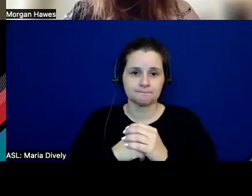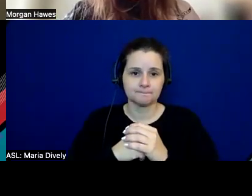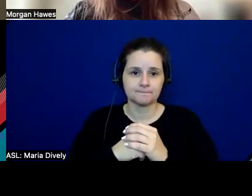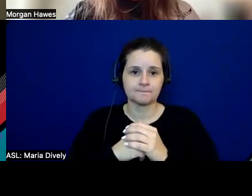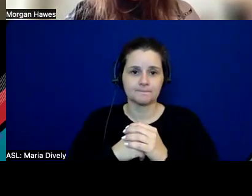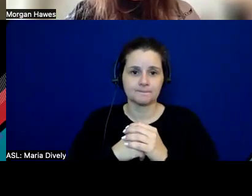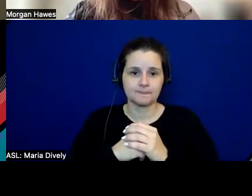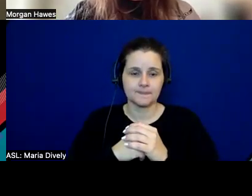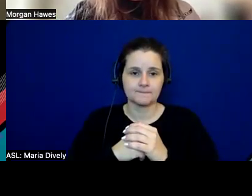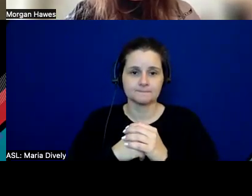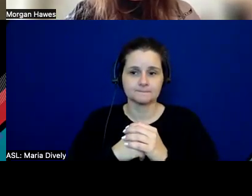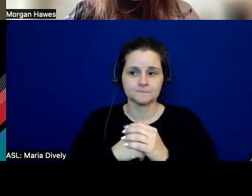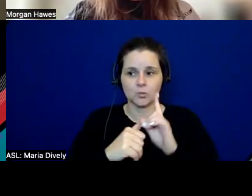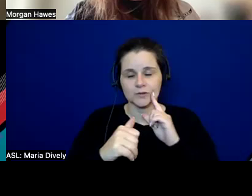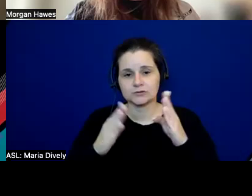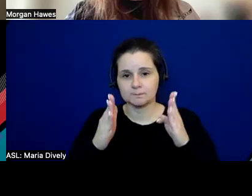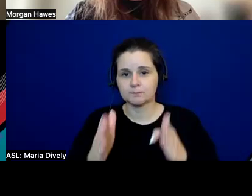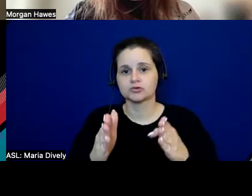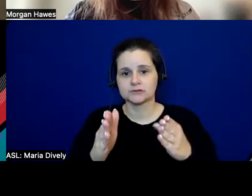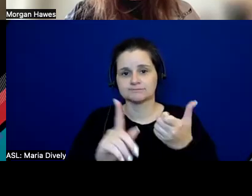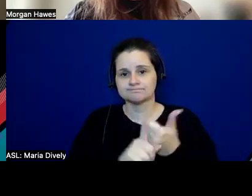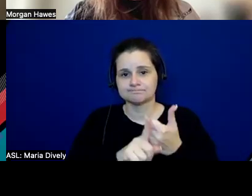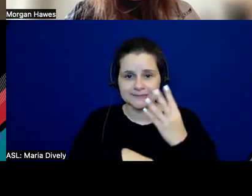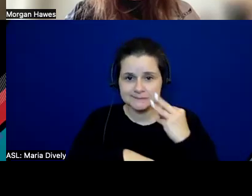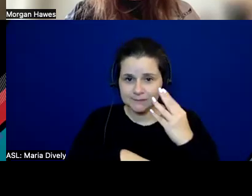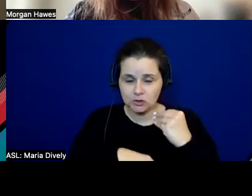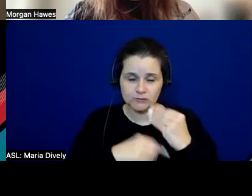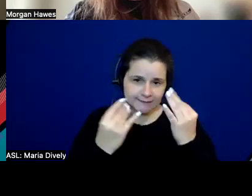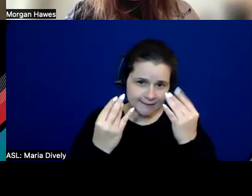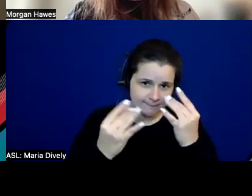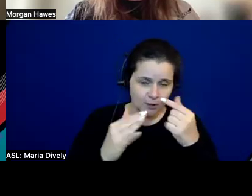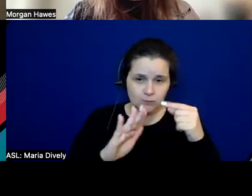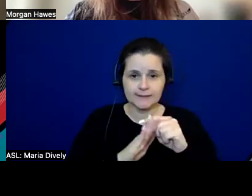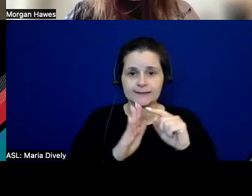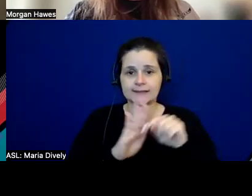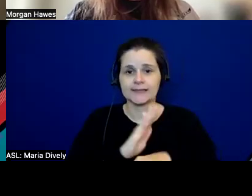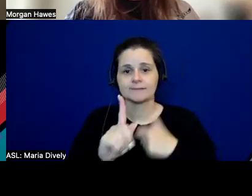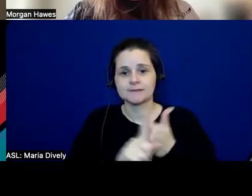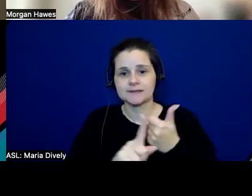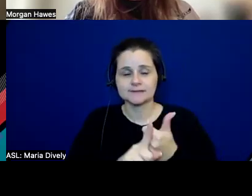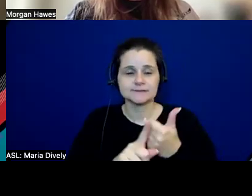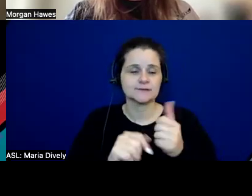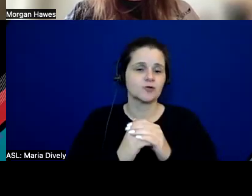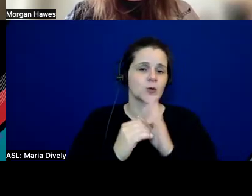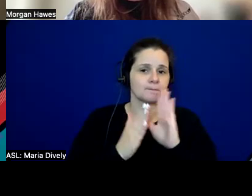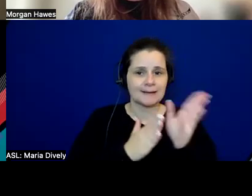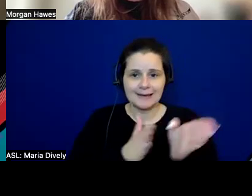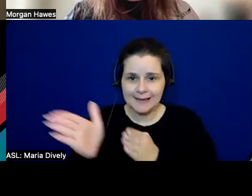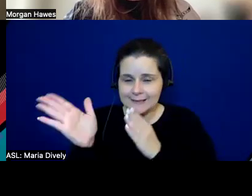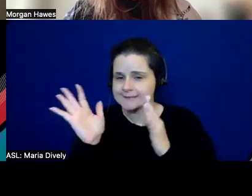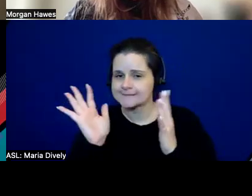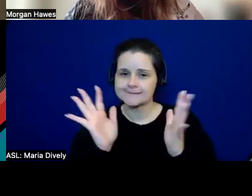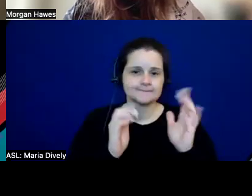a individual experiencing, thoughts of suicide or contemplating suicide, taking action